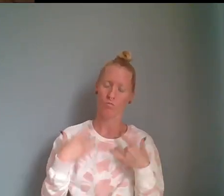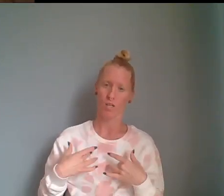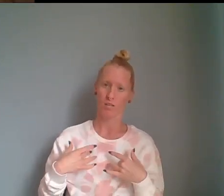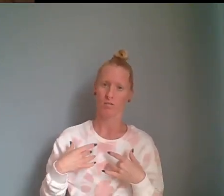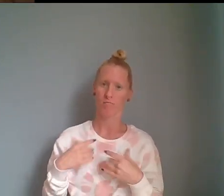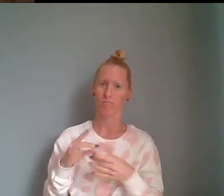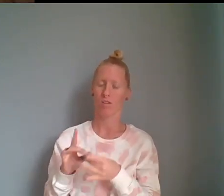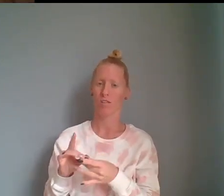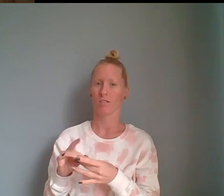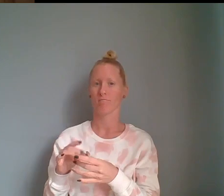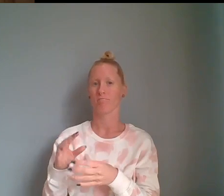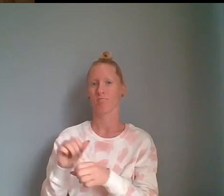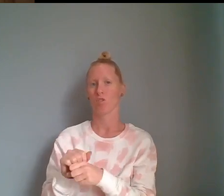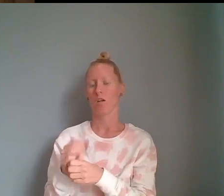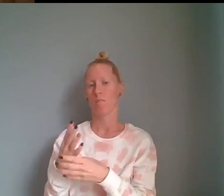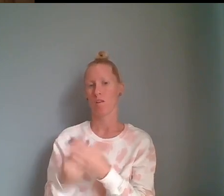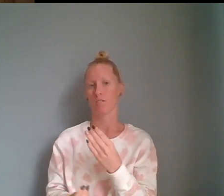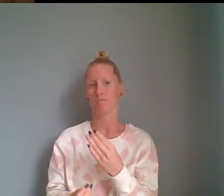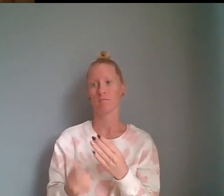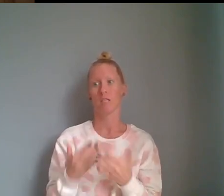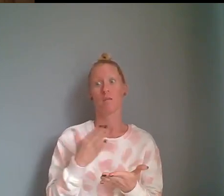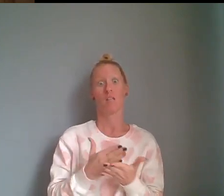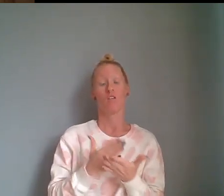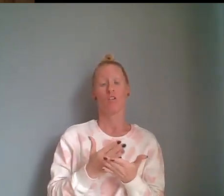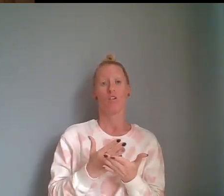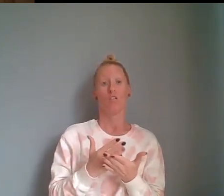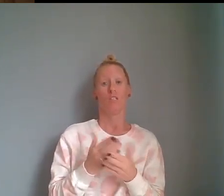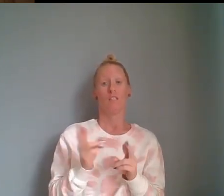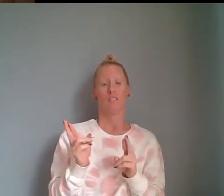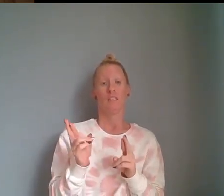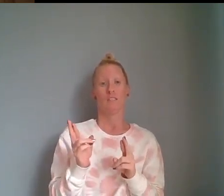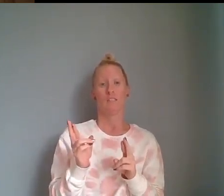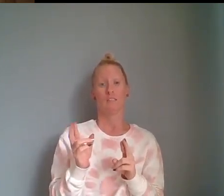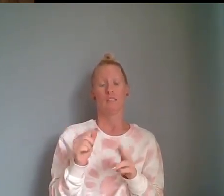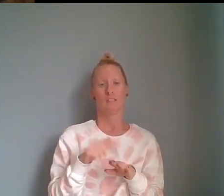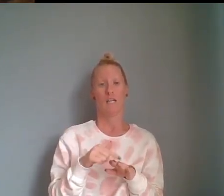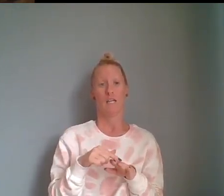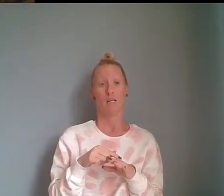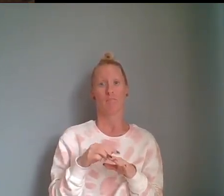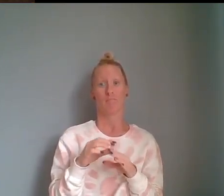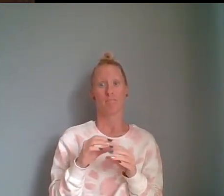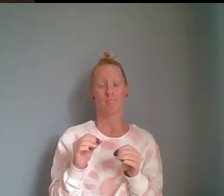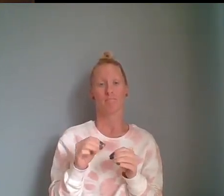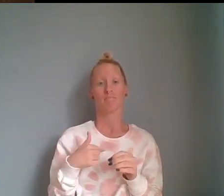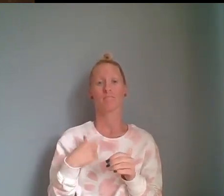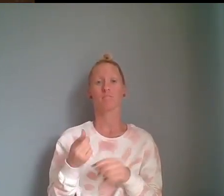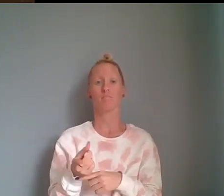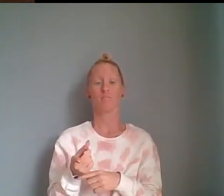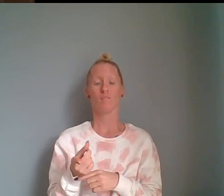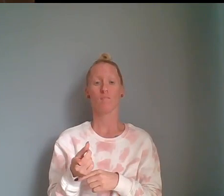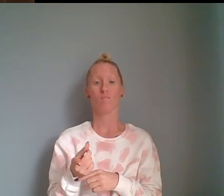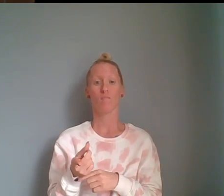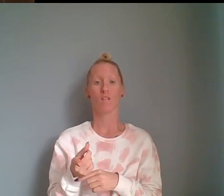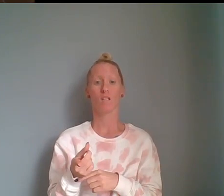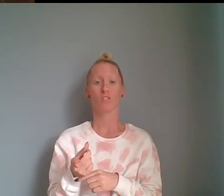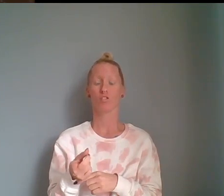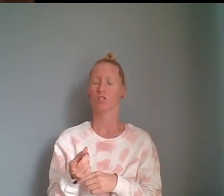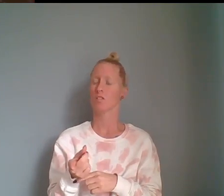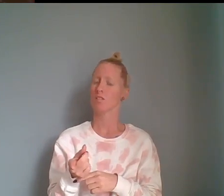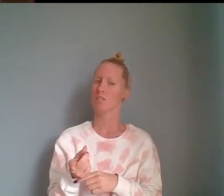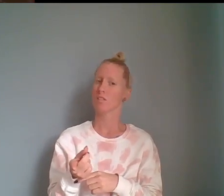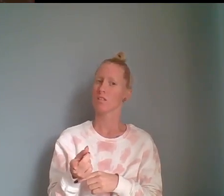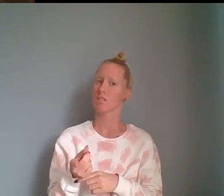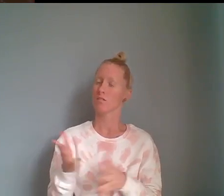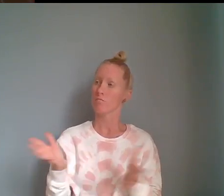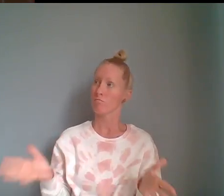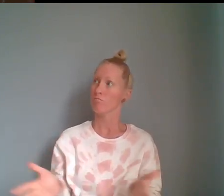Okay, I'm going to stop there because we're running out of time, but I just want to comment on a couple of things that she's doing. So you see that she's having him